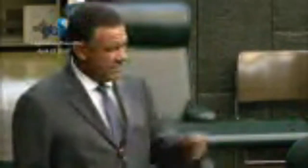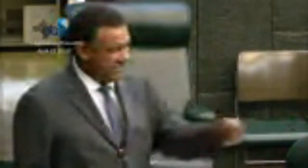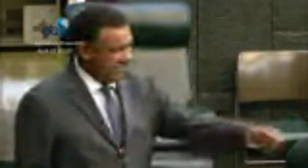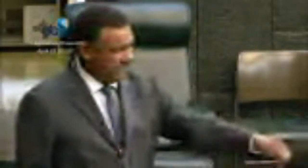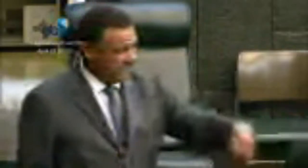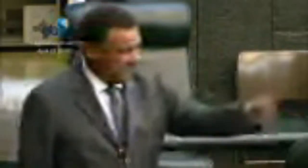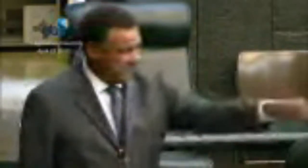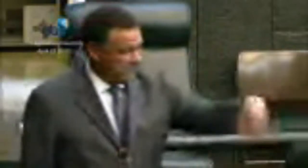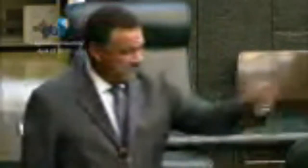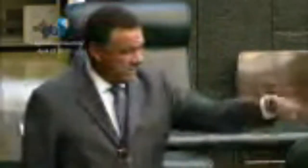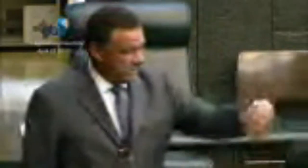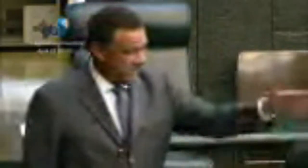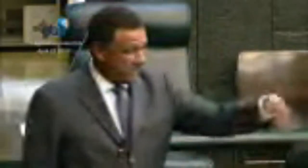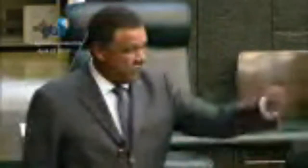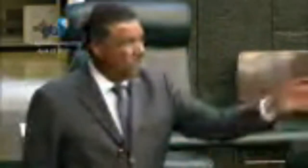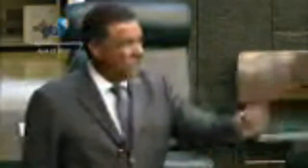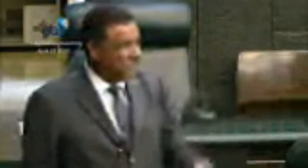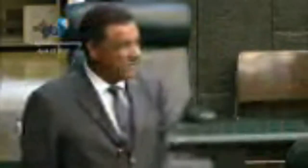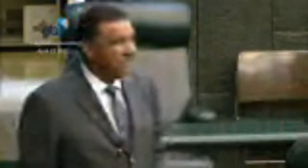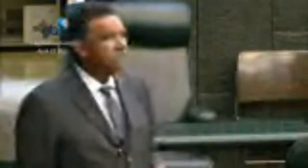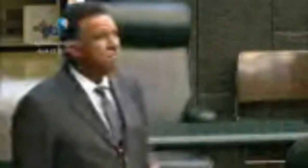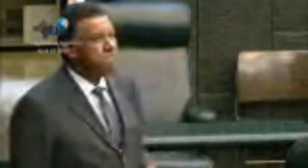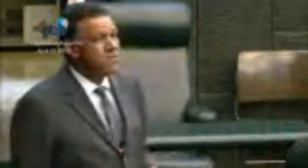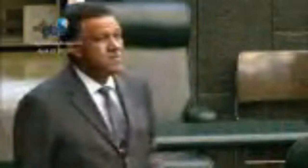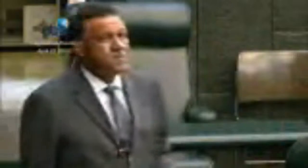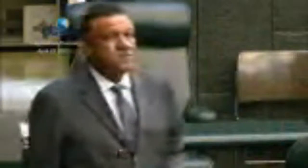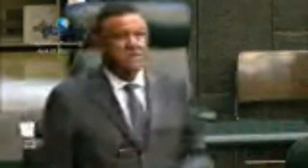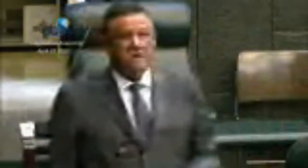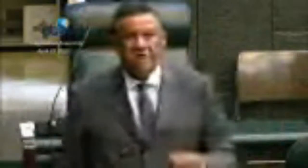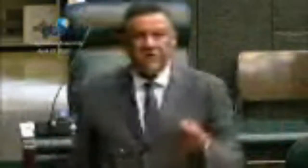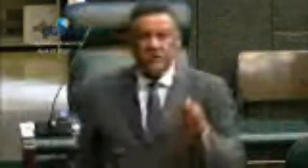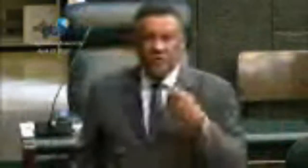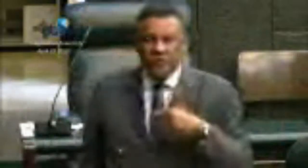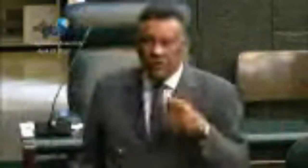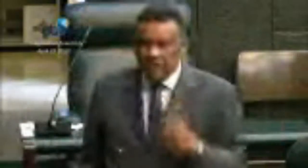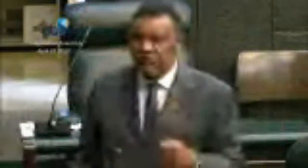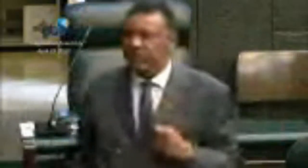publicity, if for no other reason,